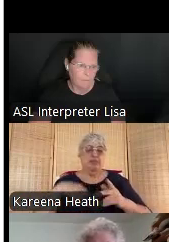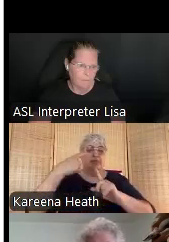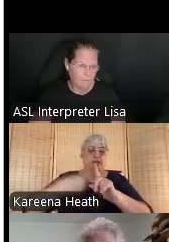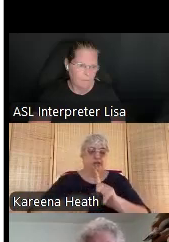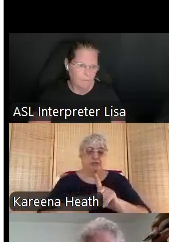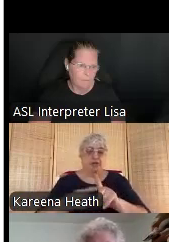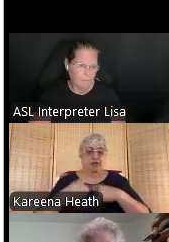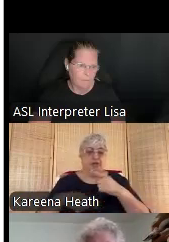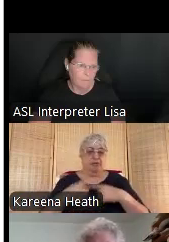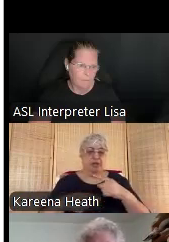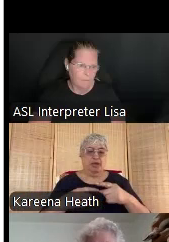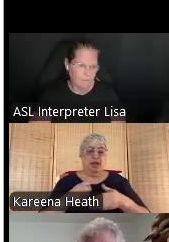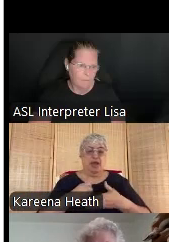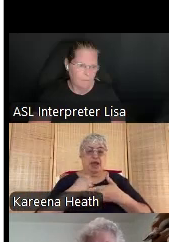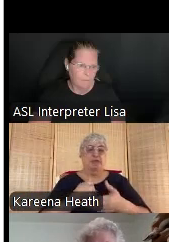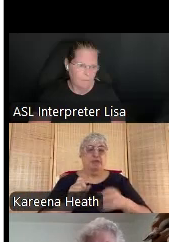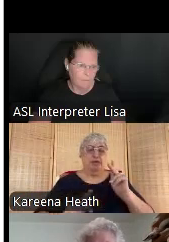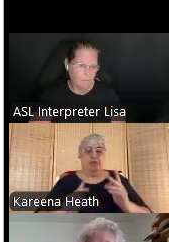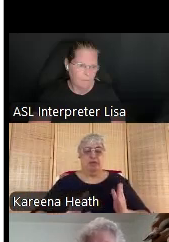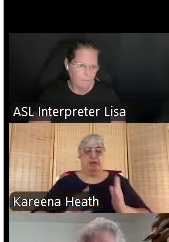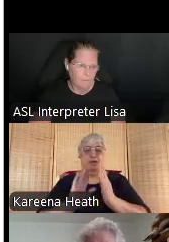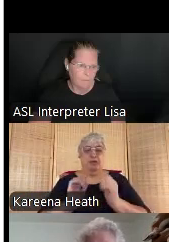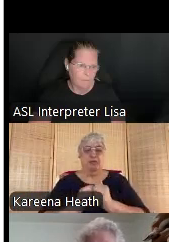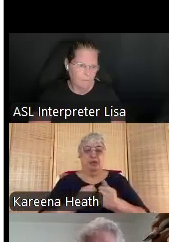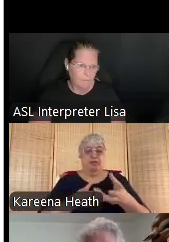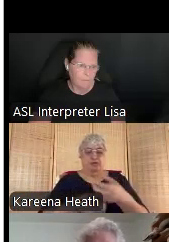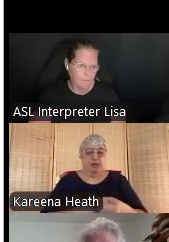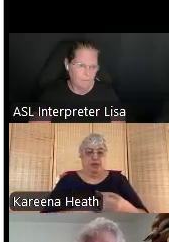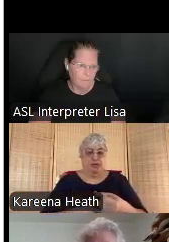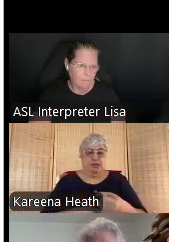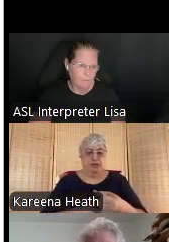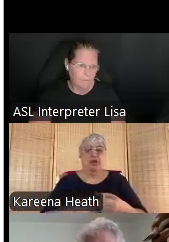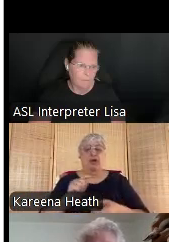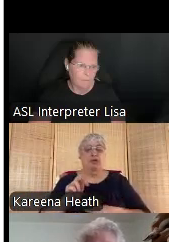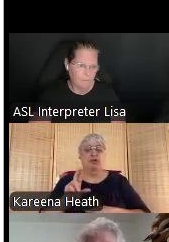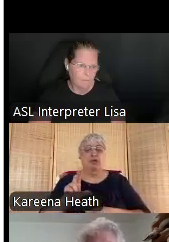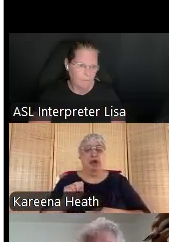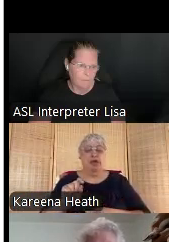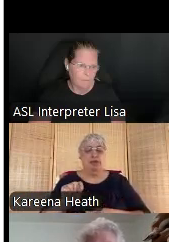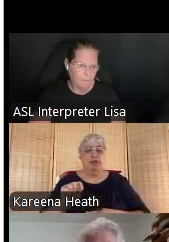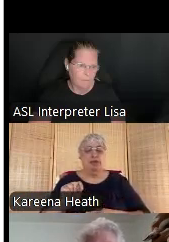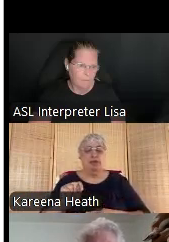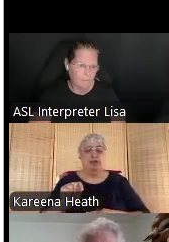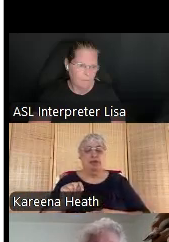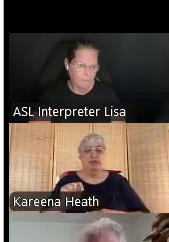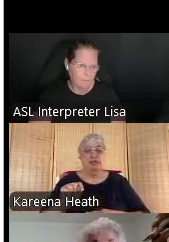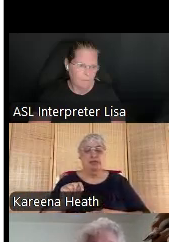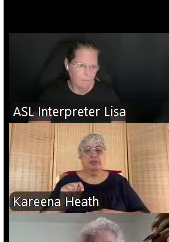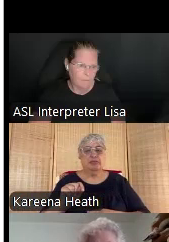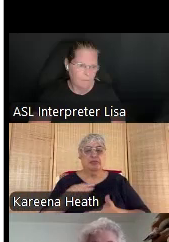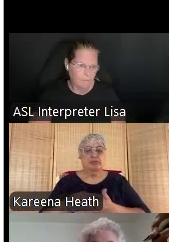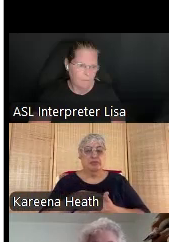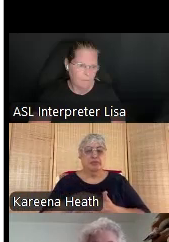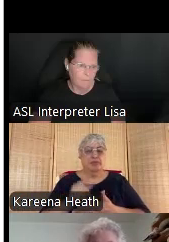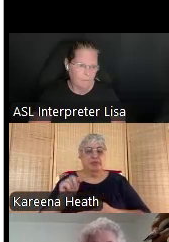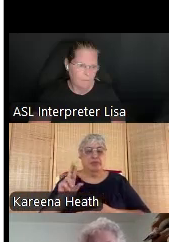on helping people deal with sort of trusts, setting up trusts for you know, special